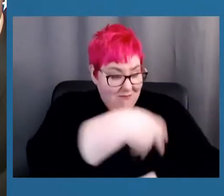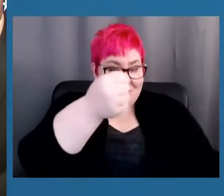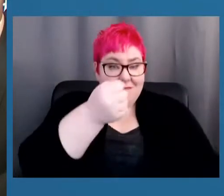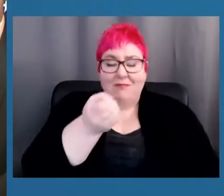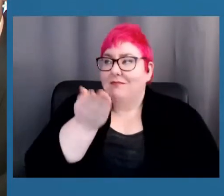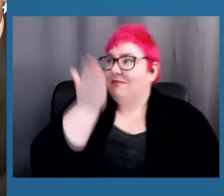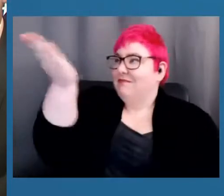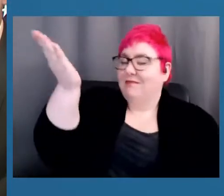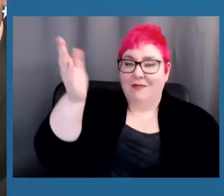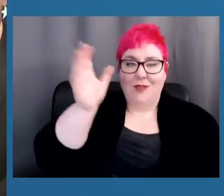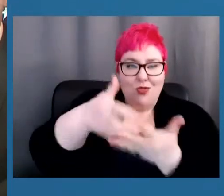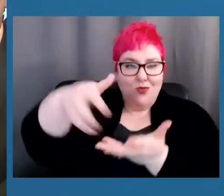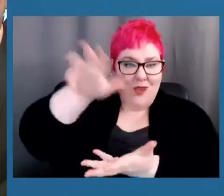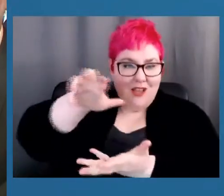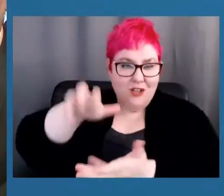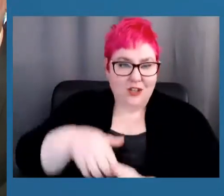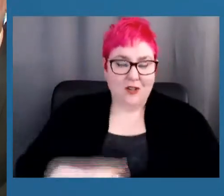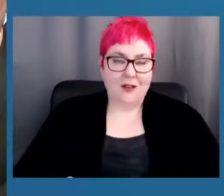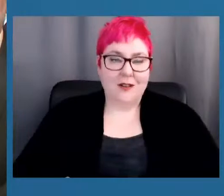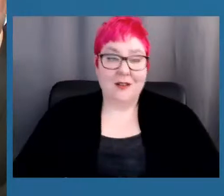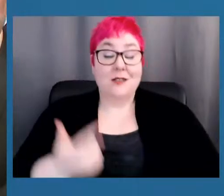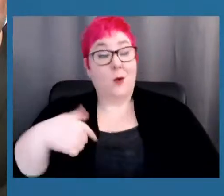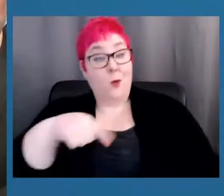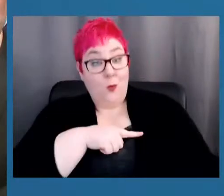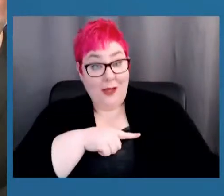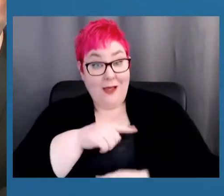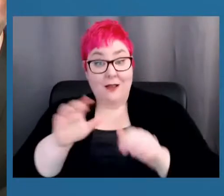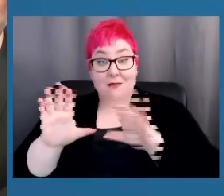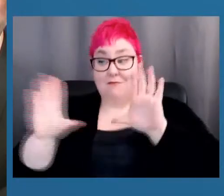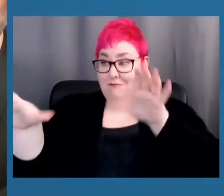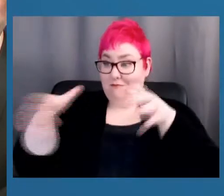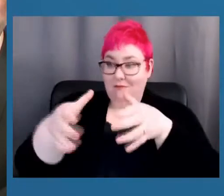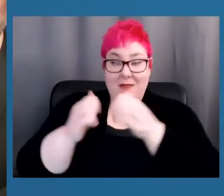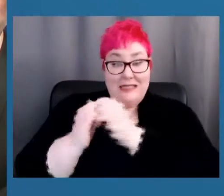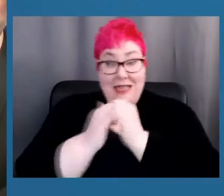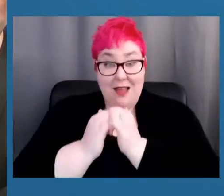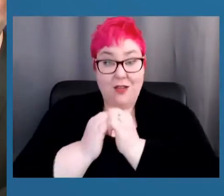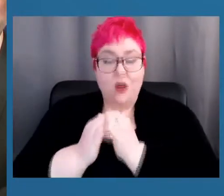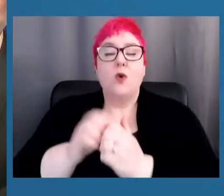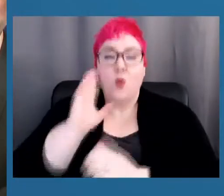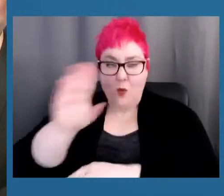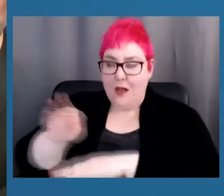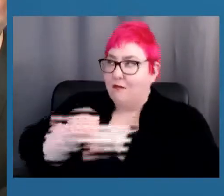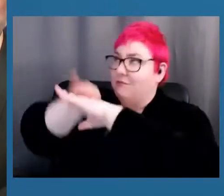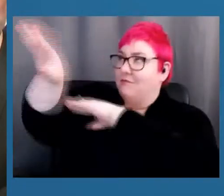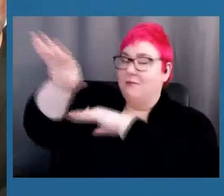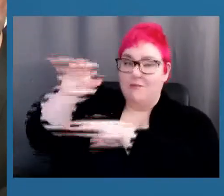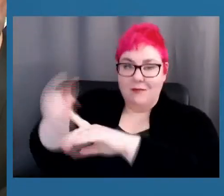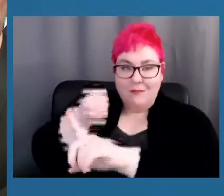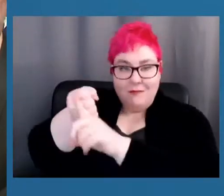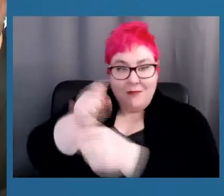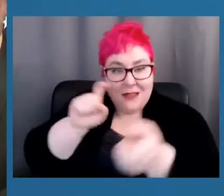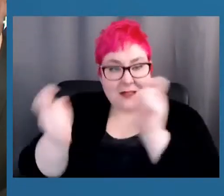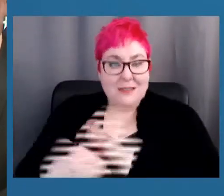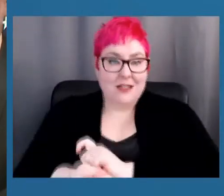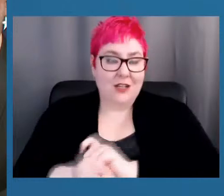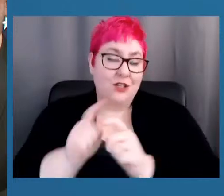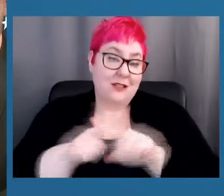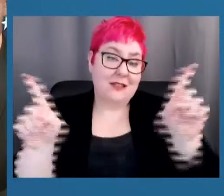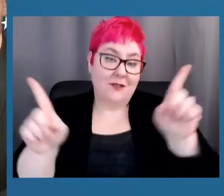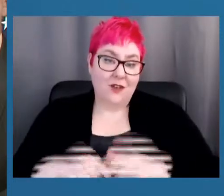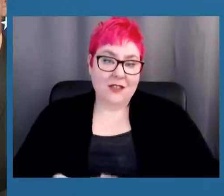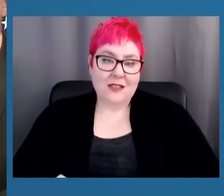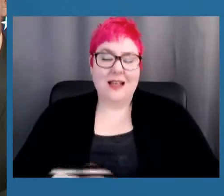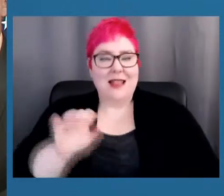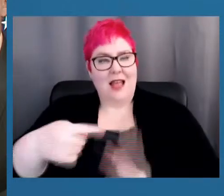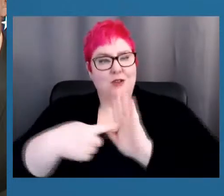coming together will make the difference, and that voice will show the values of who we are as Americans. The